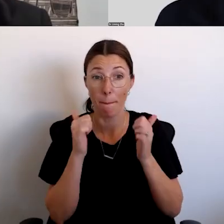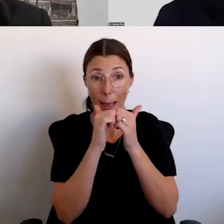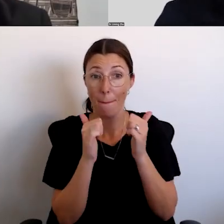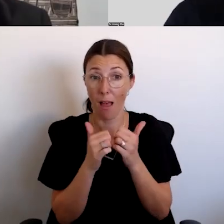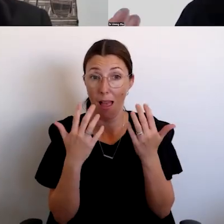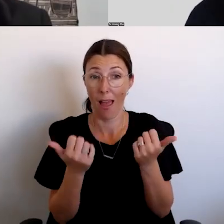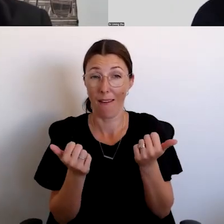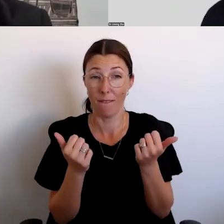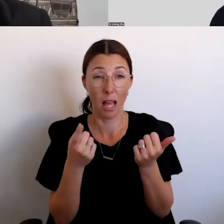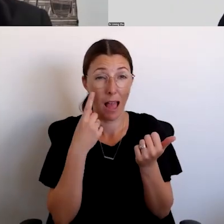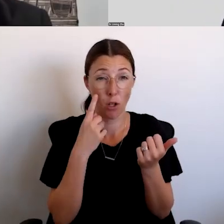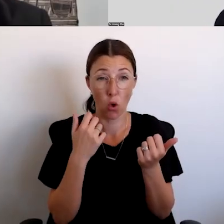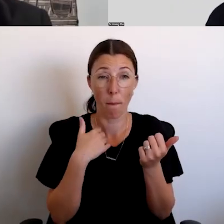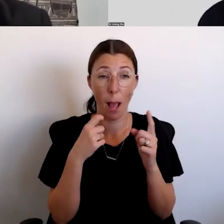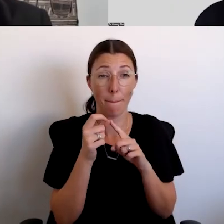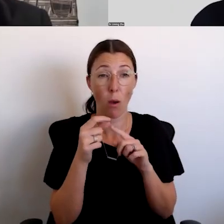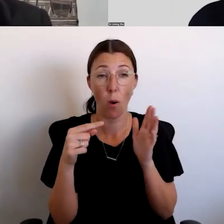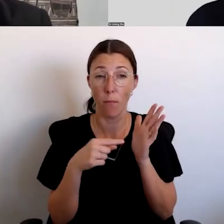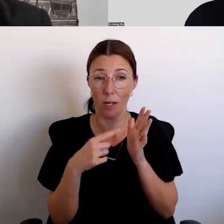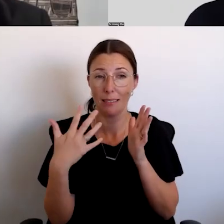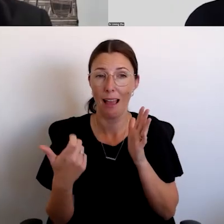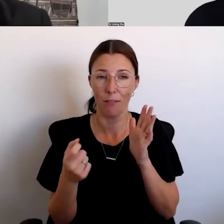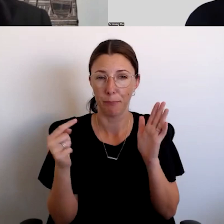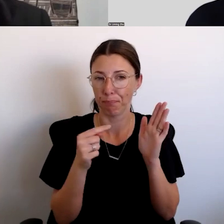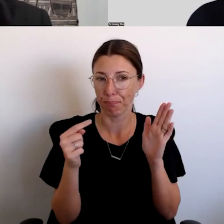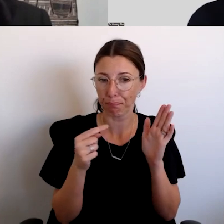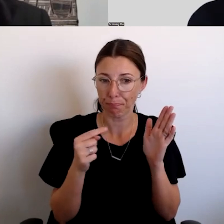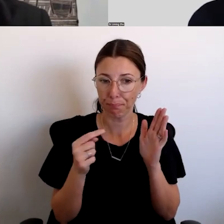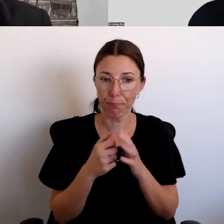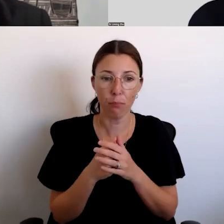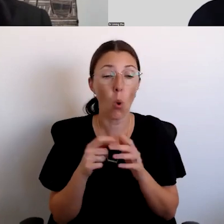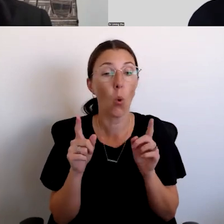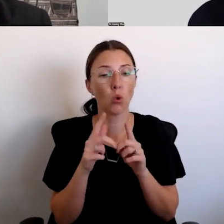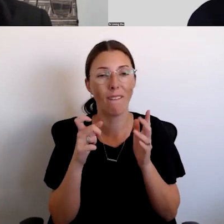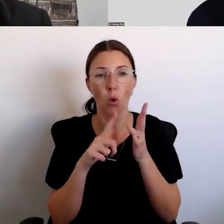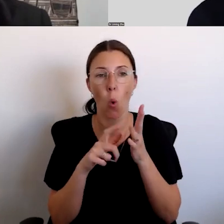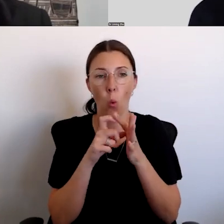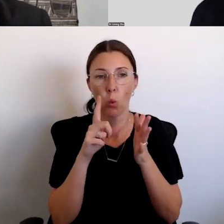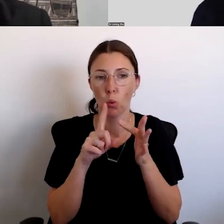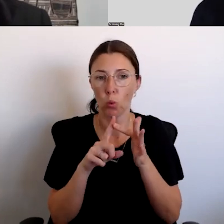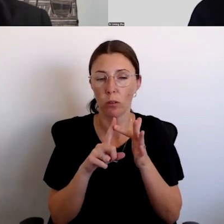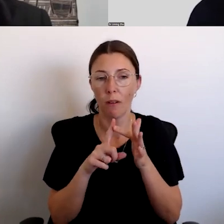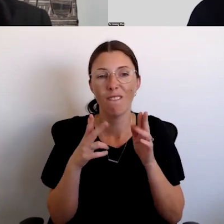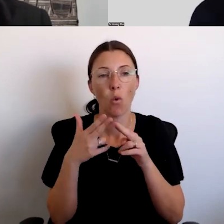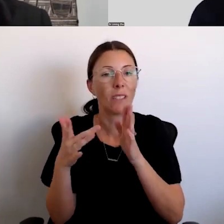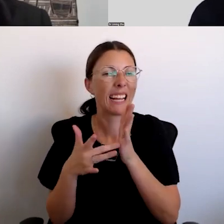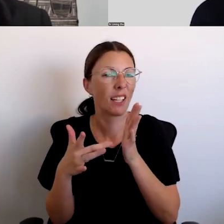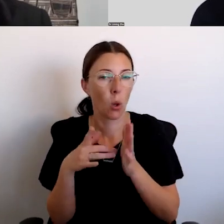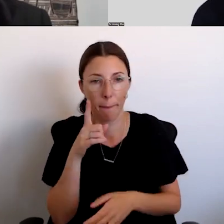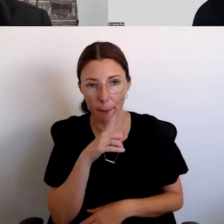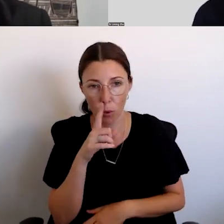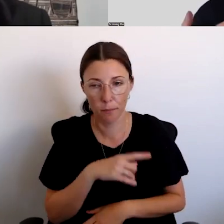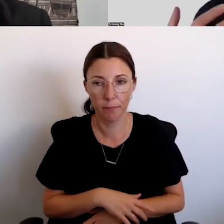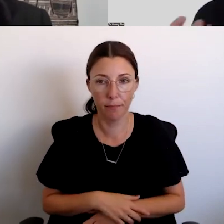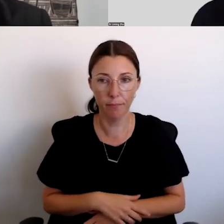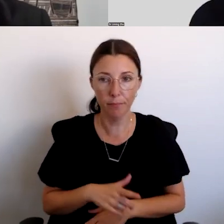and published code that technical audience can use. But I wouldn't say because CSR doing the science,